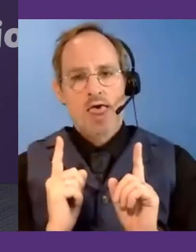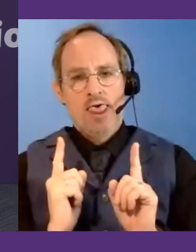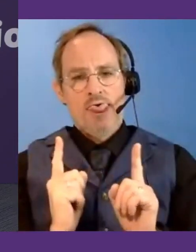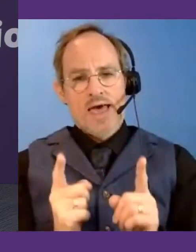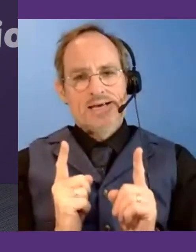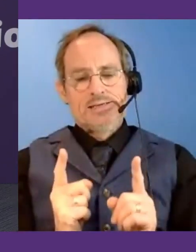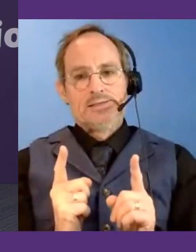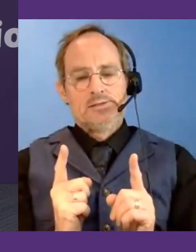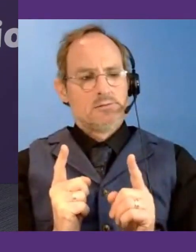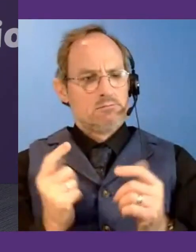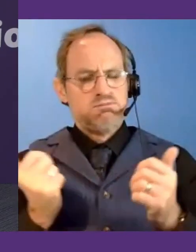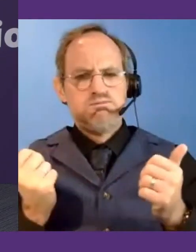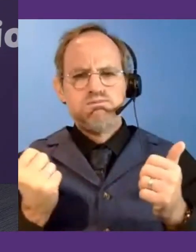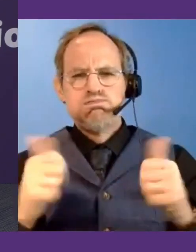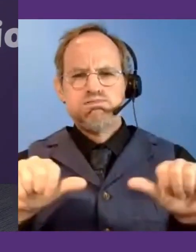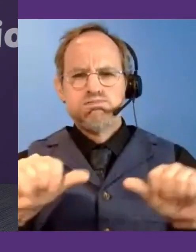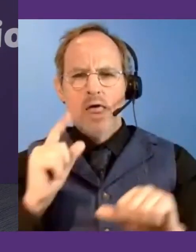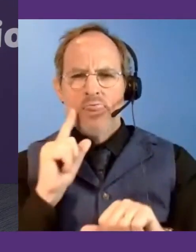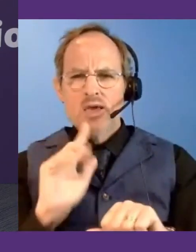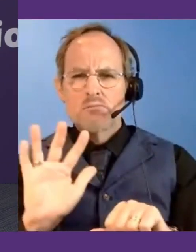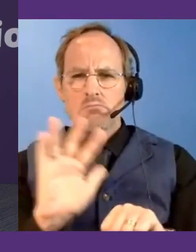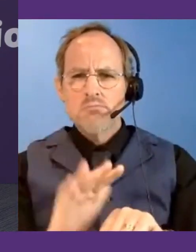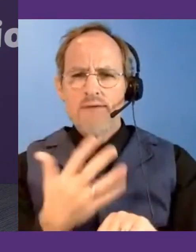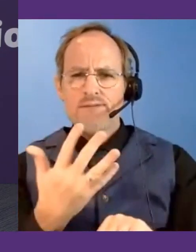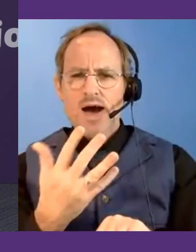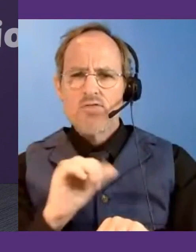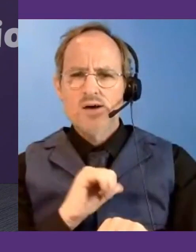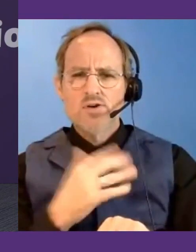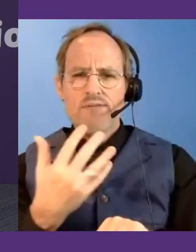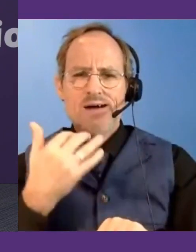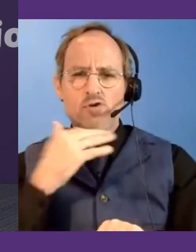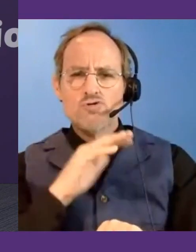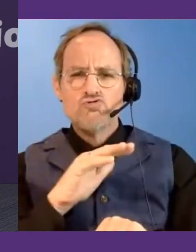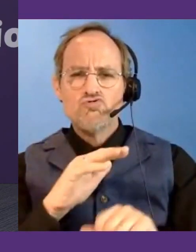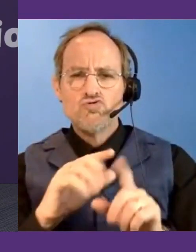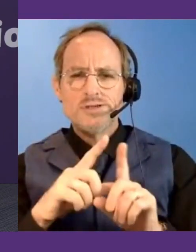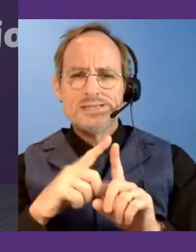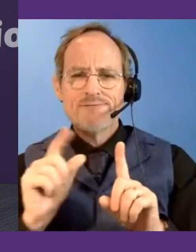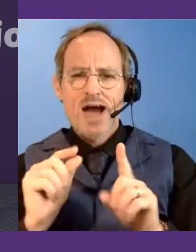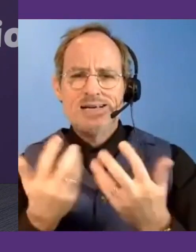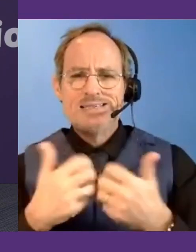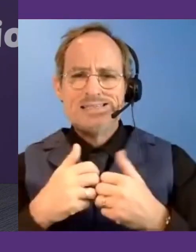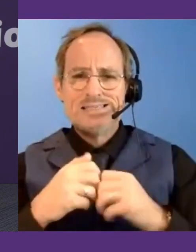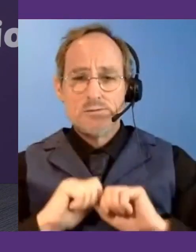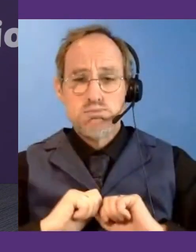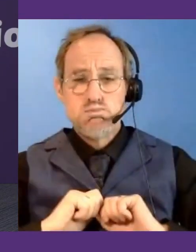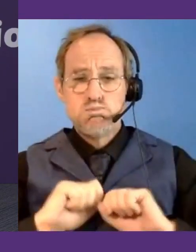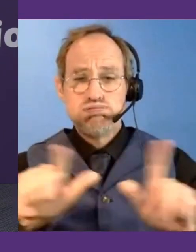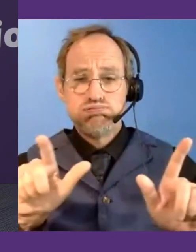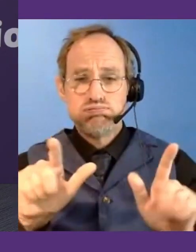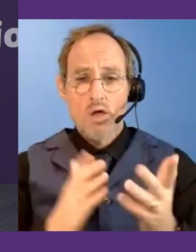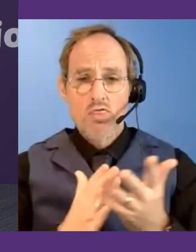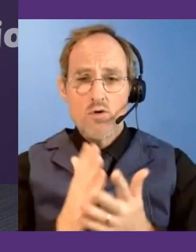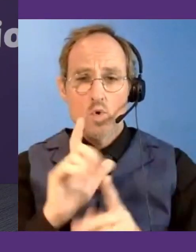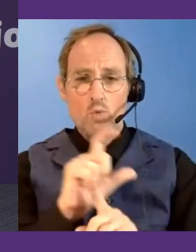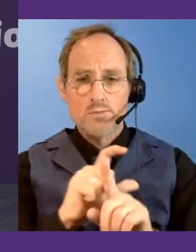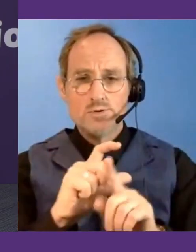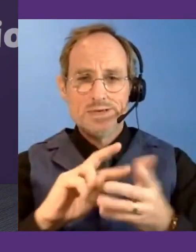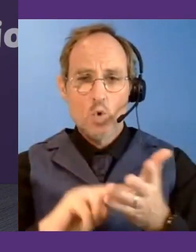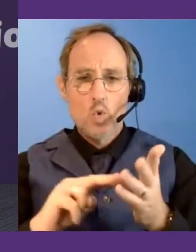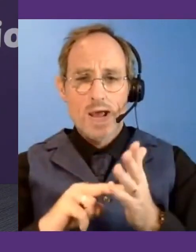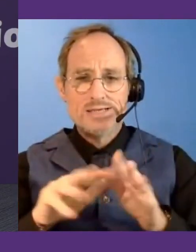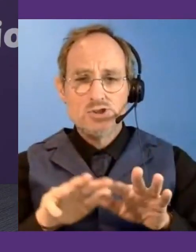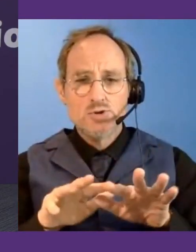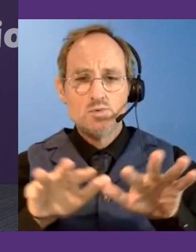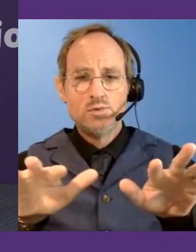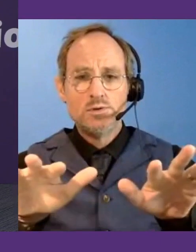up 5,500 devices were distributed through these community organisations. And,